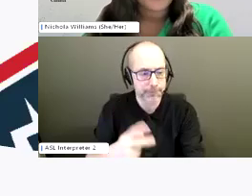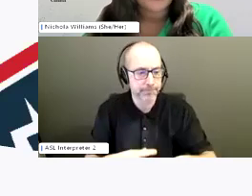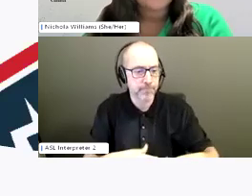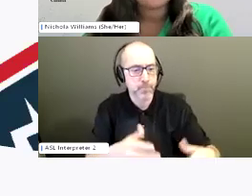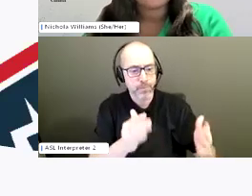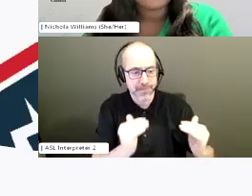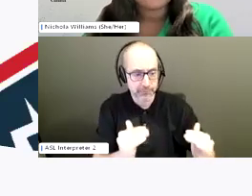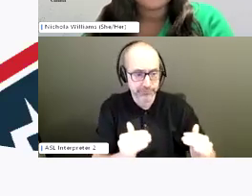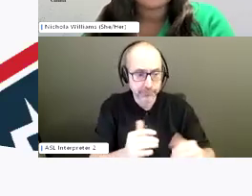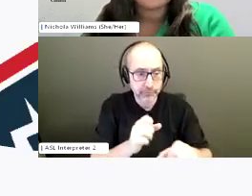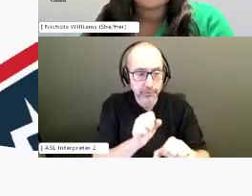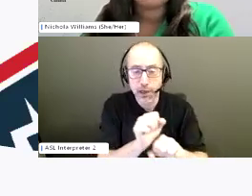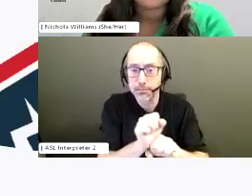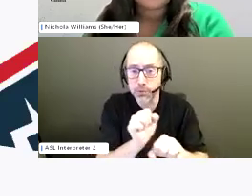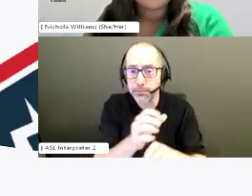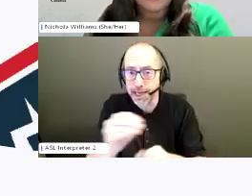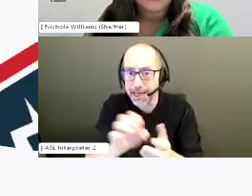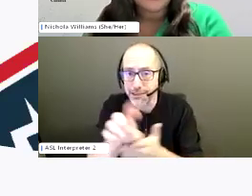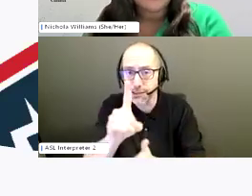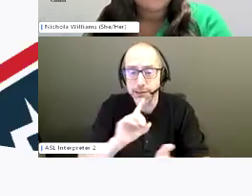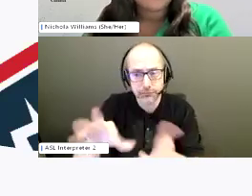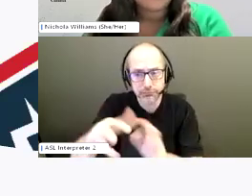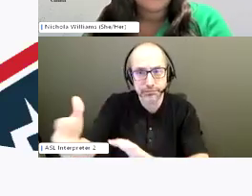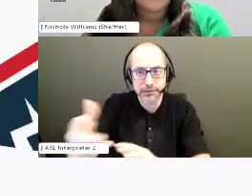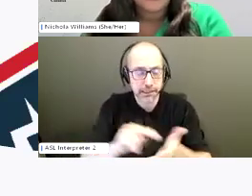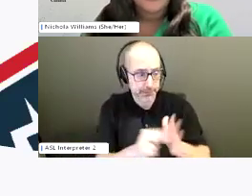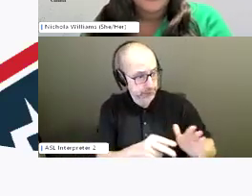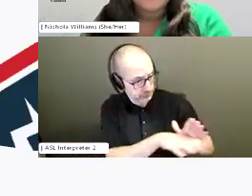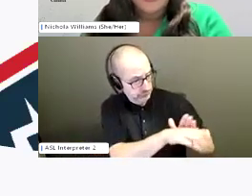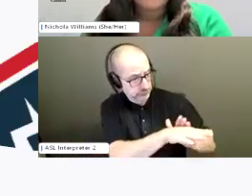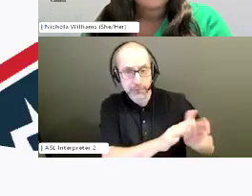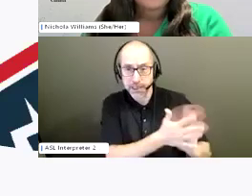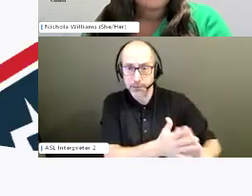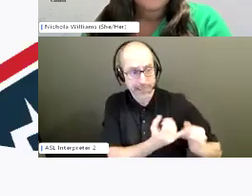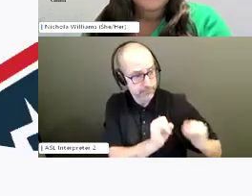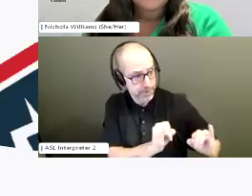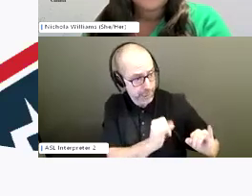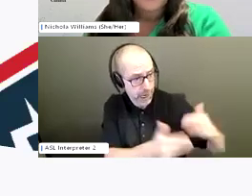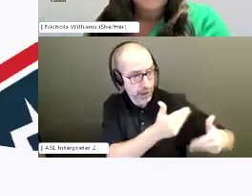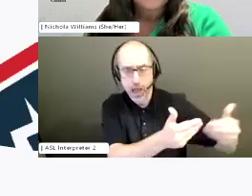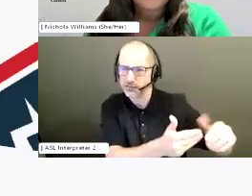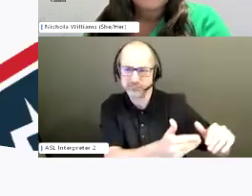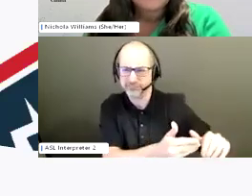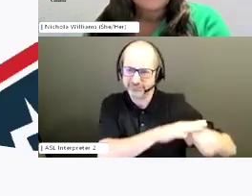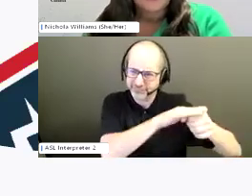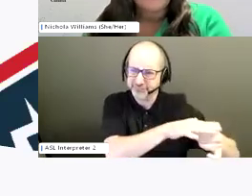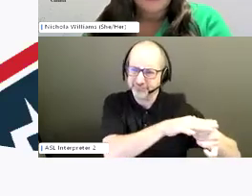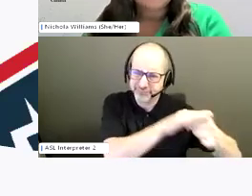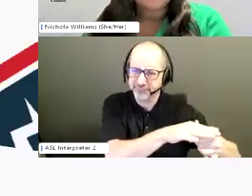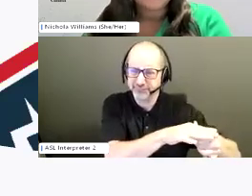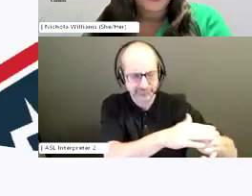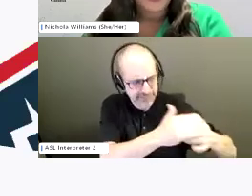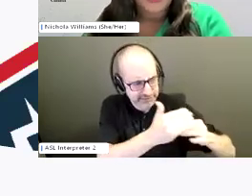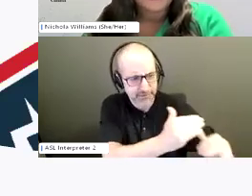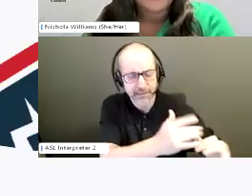abuse targets a survivor's ability to build independence. It happens when an abuser controls or limits their